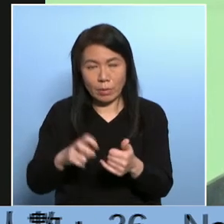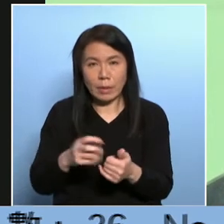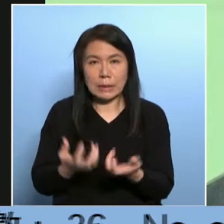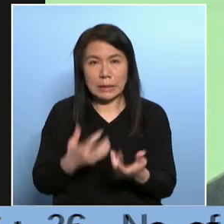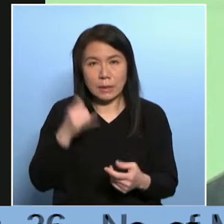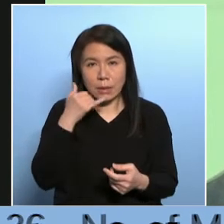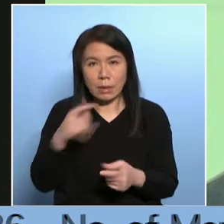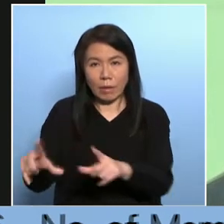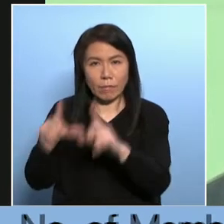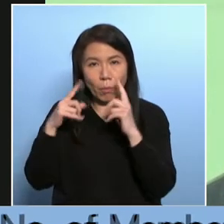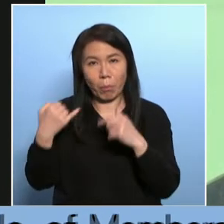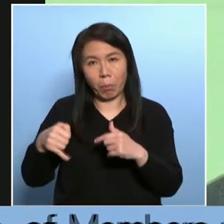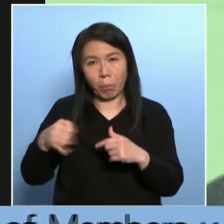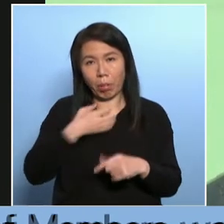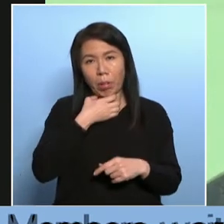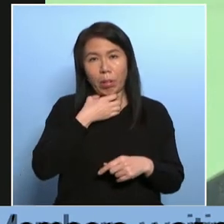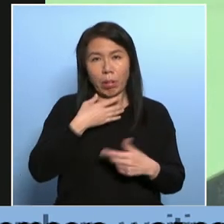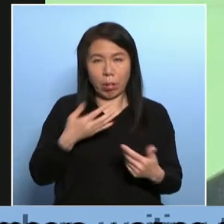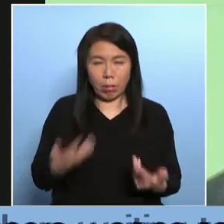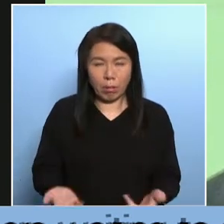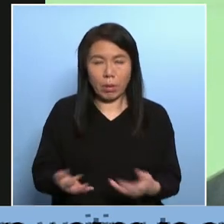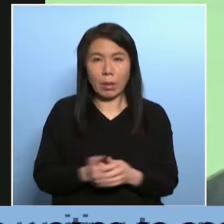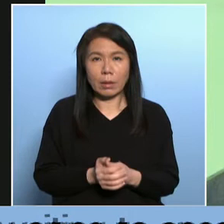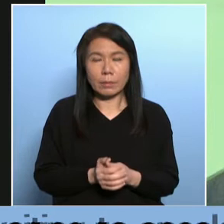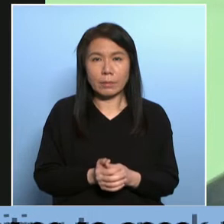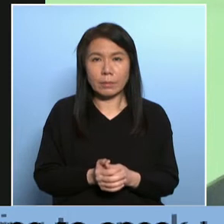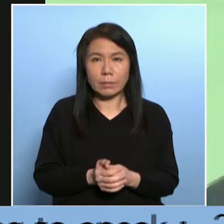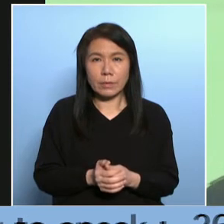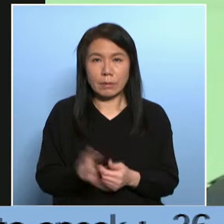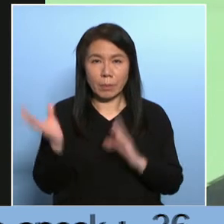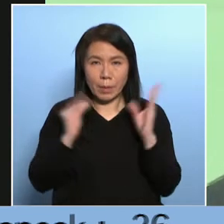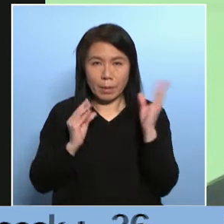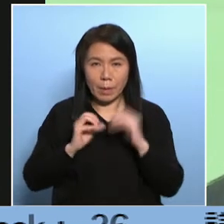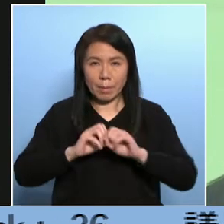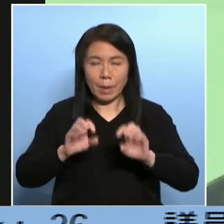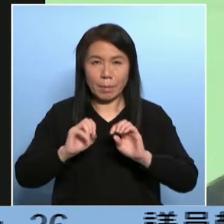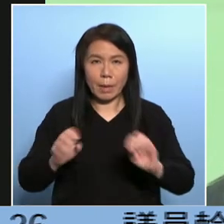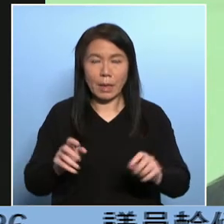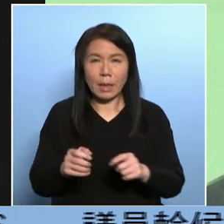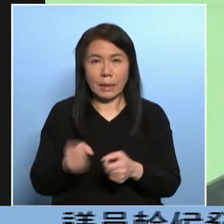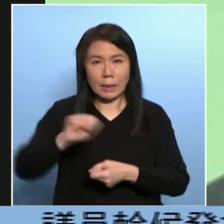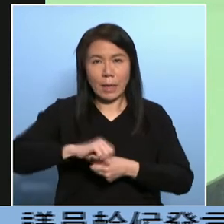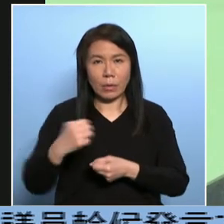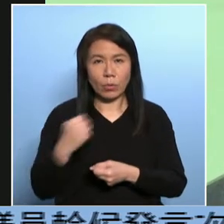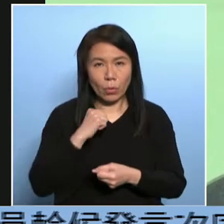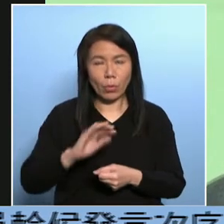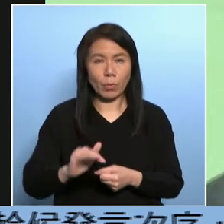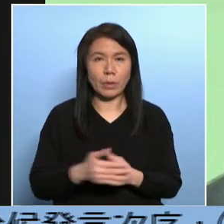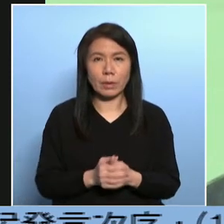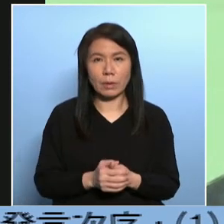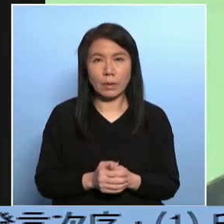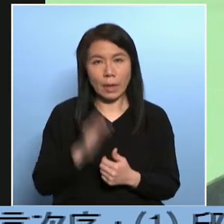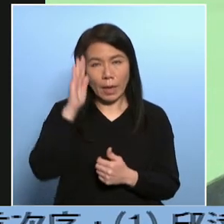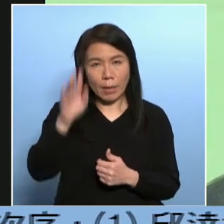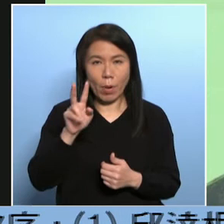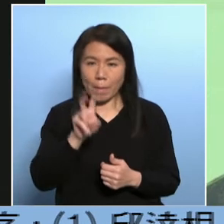be referred to the compulsory testing centers, and yet no answer is available. And therefore, in terms of the dissemination of information,